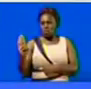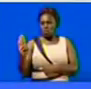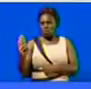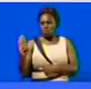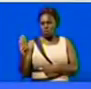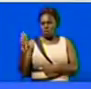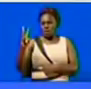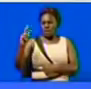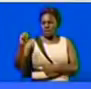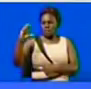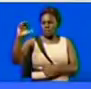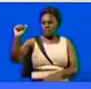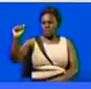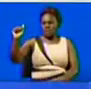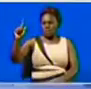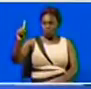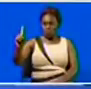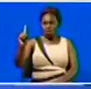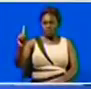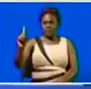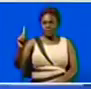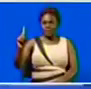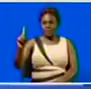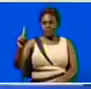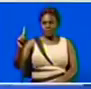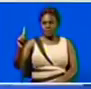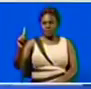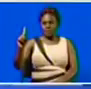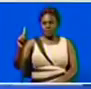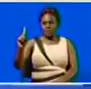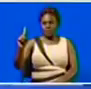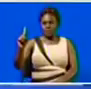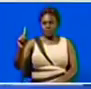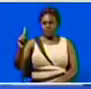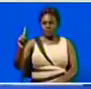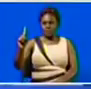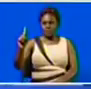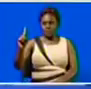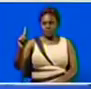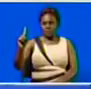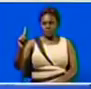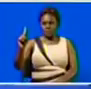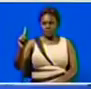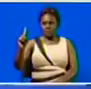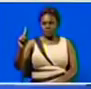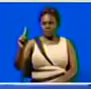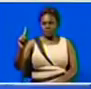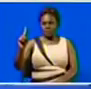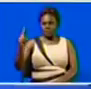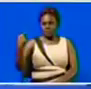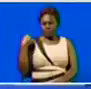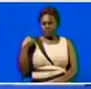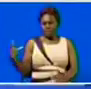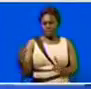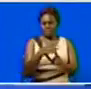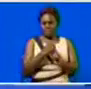where an MCA, Honorable Nelson Lotela of Silale Ward, was abducted